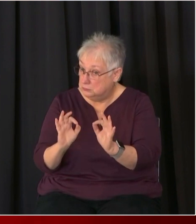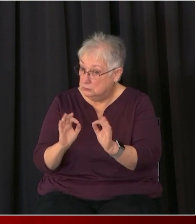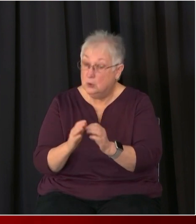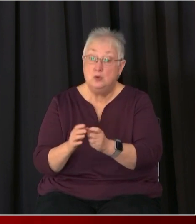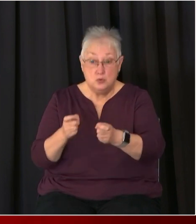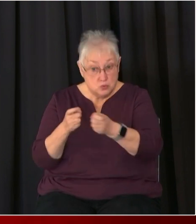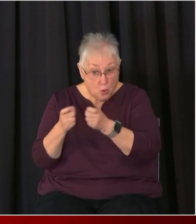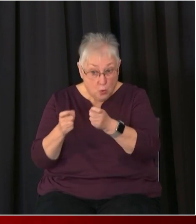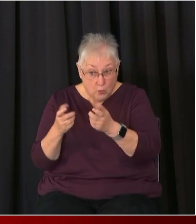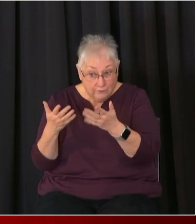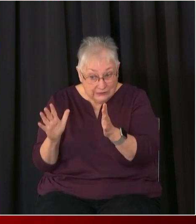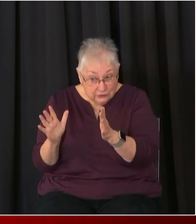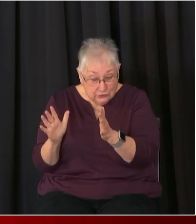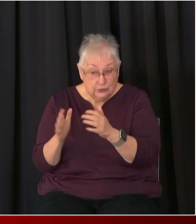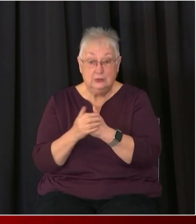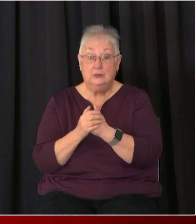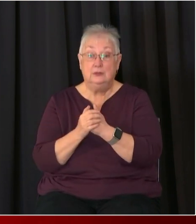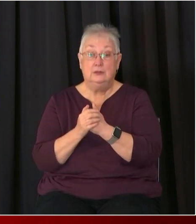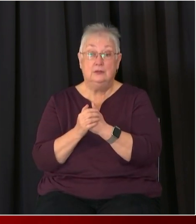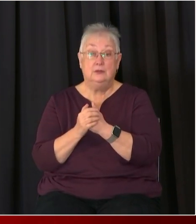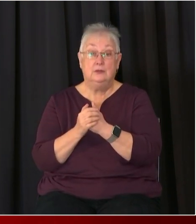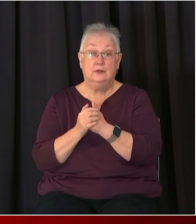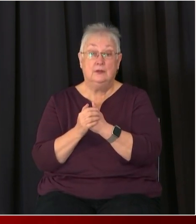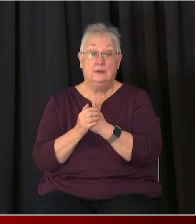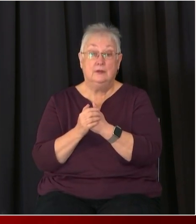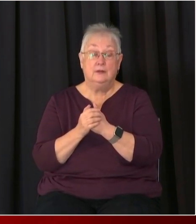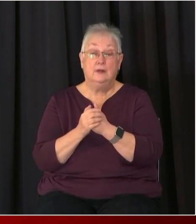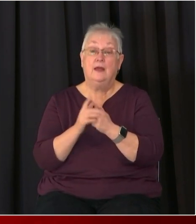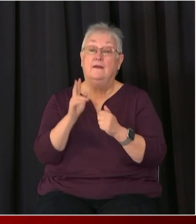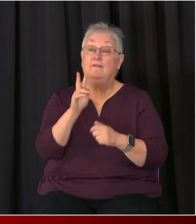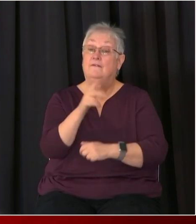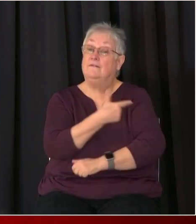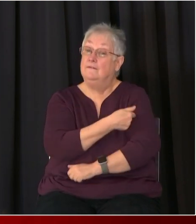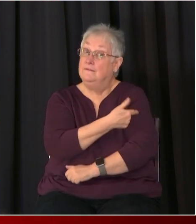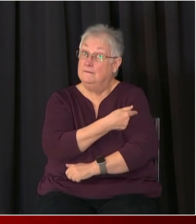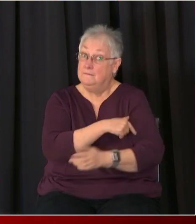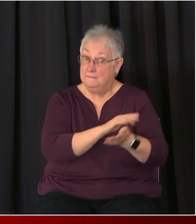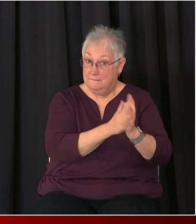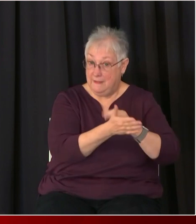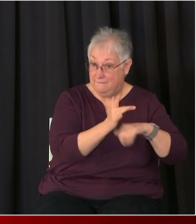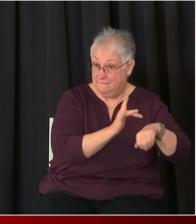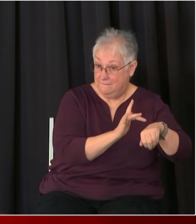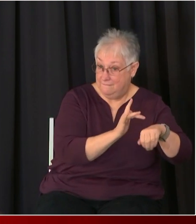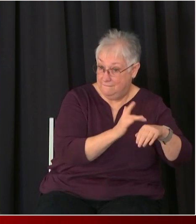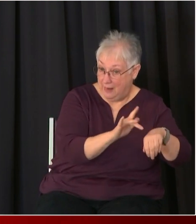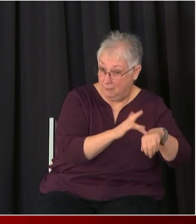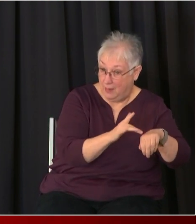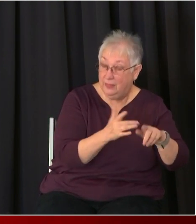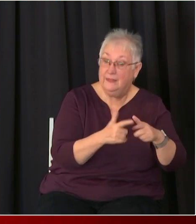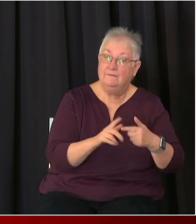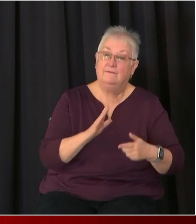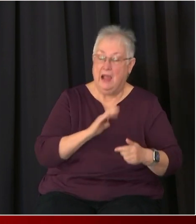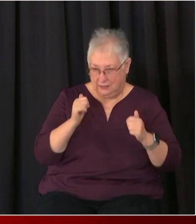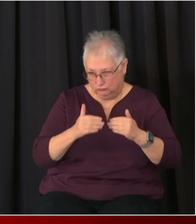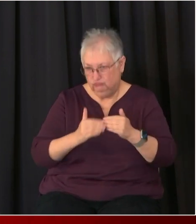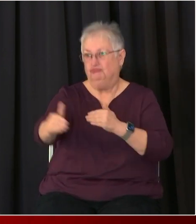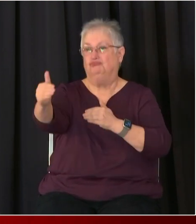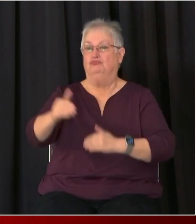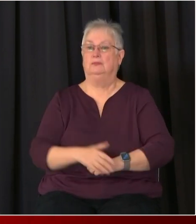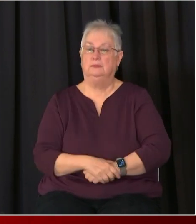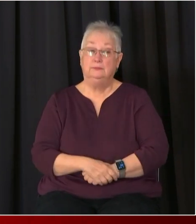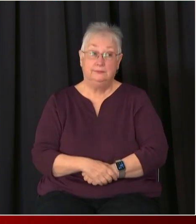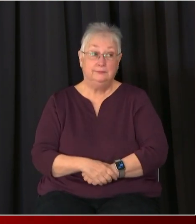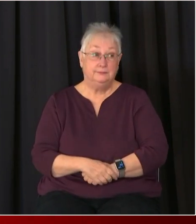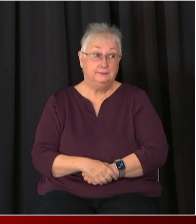where the vaccine will be widely available. I also want to remind everyone